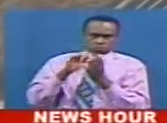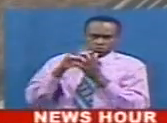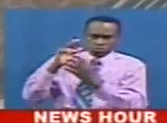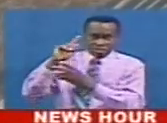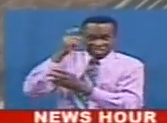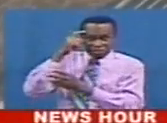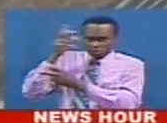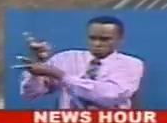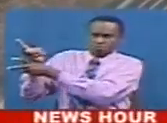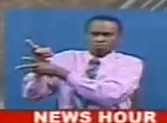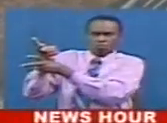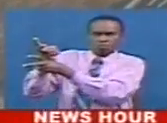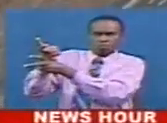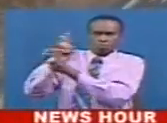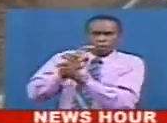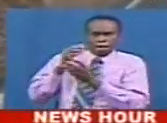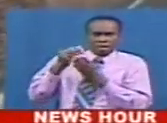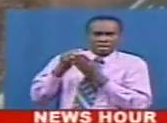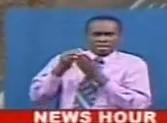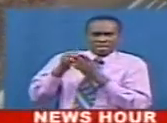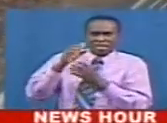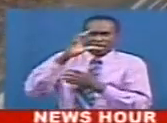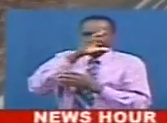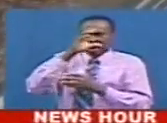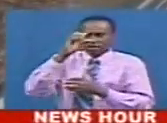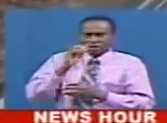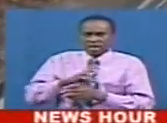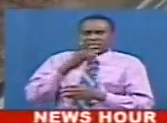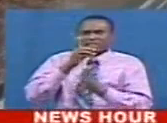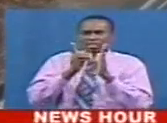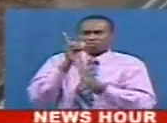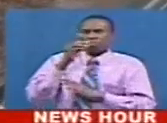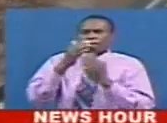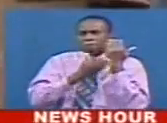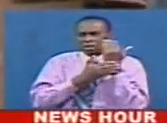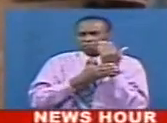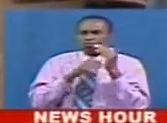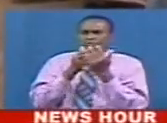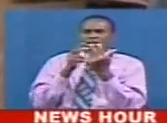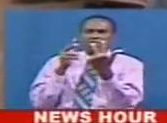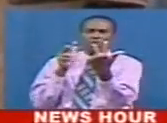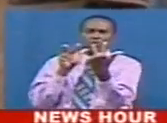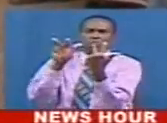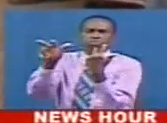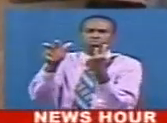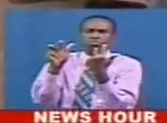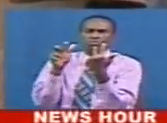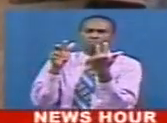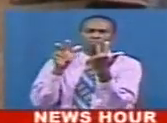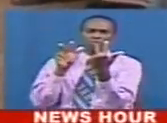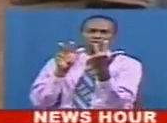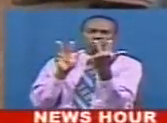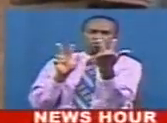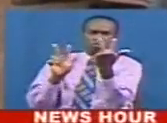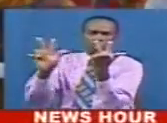in September 2016 from the African Development Bank, AFDB, to construct a three-tier interchange to help ease the